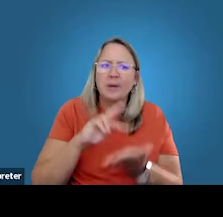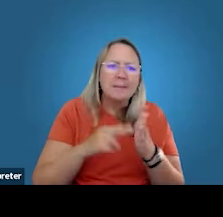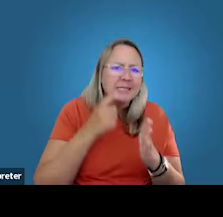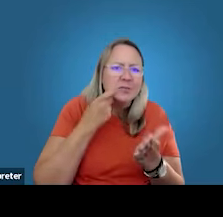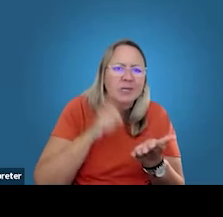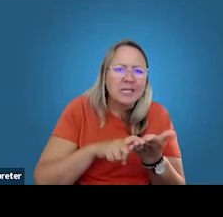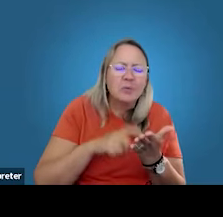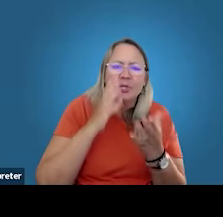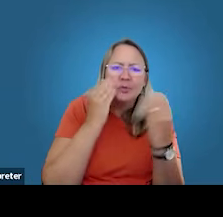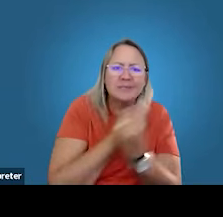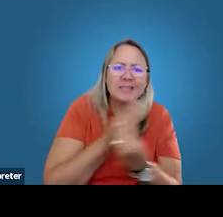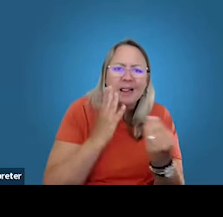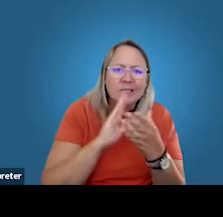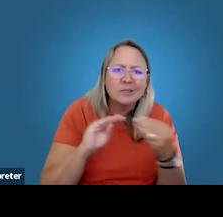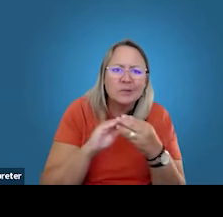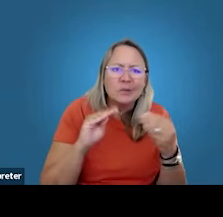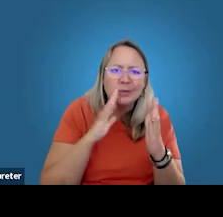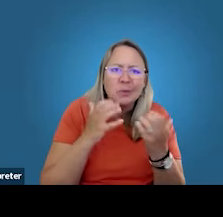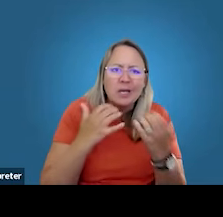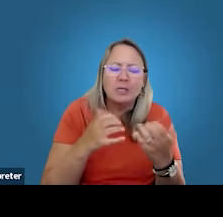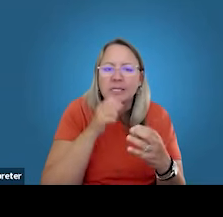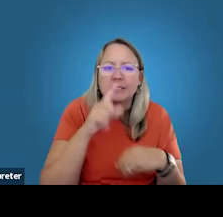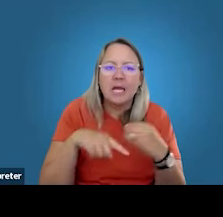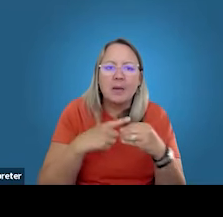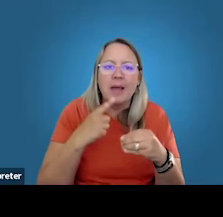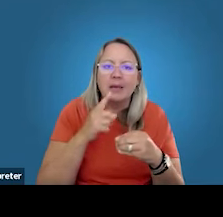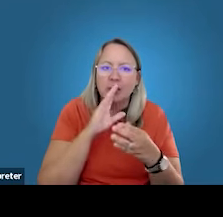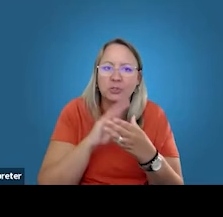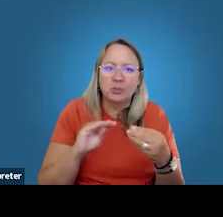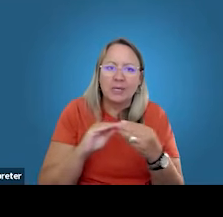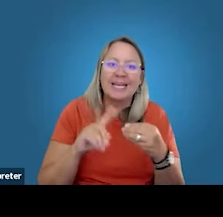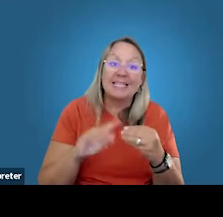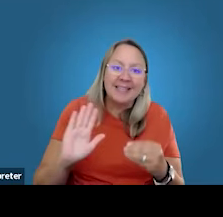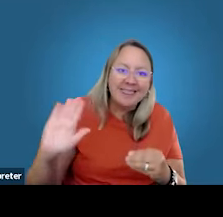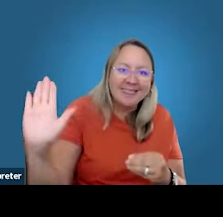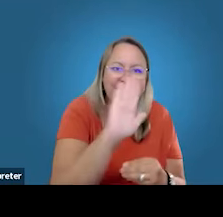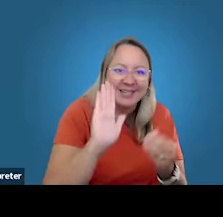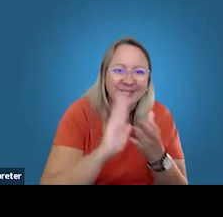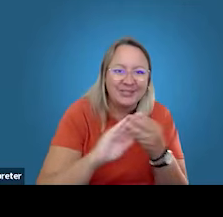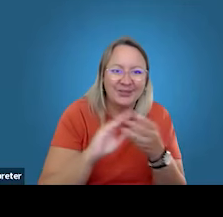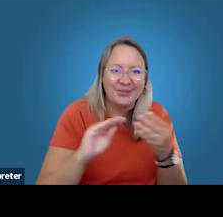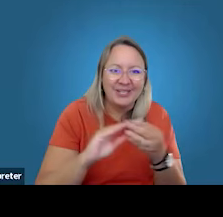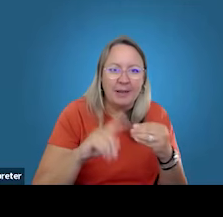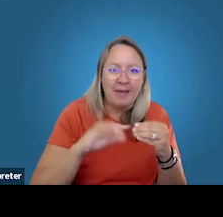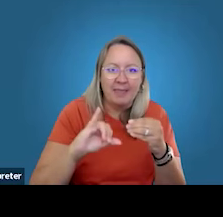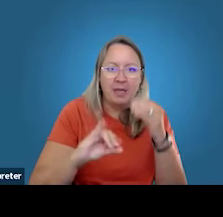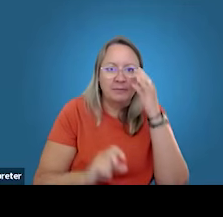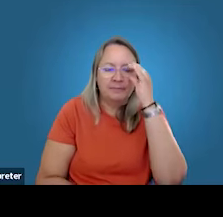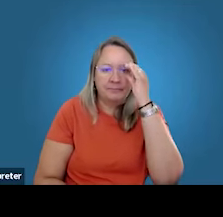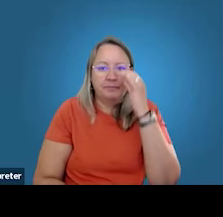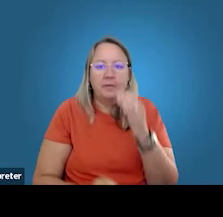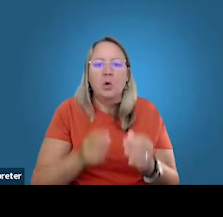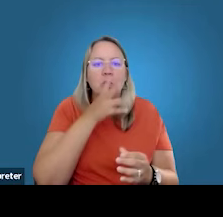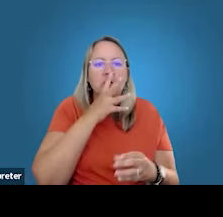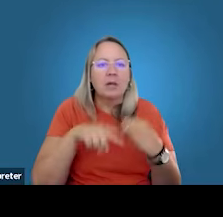telling any kind of story to an audience, it's not actually your story, it's their story. that you're entering into. We talk